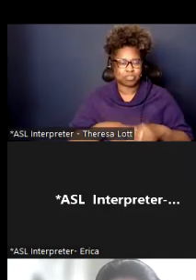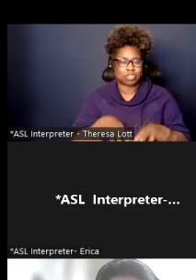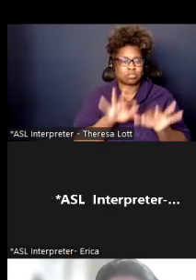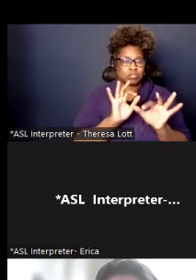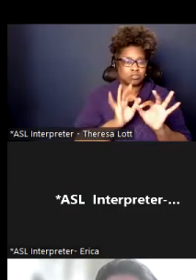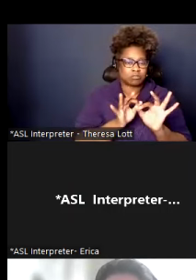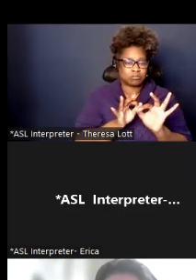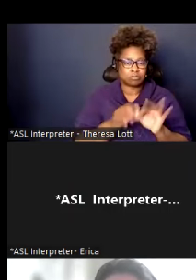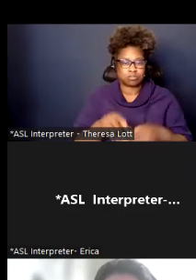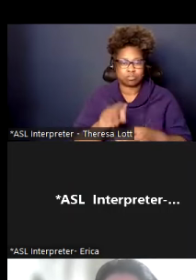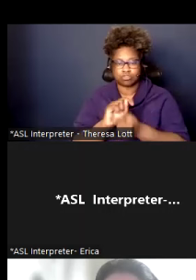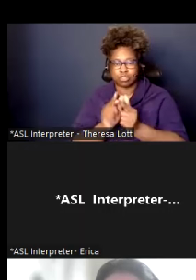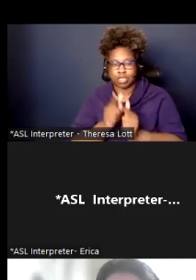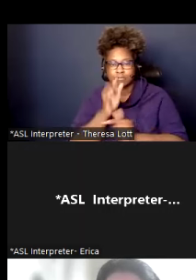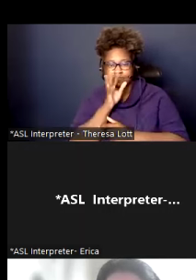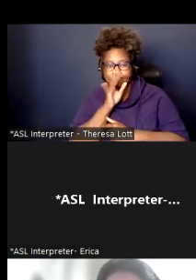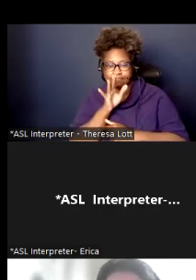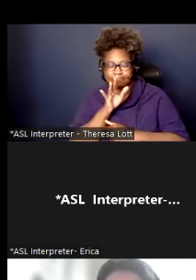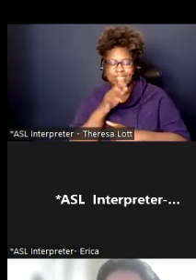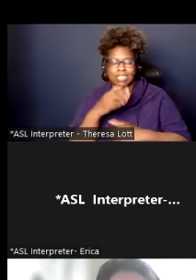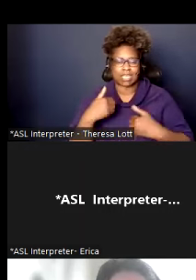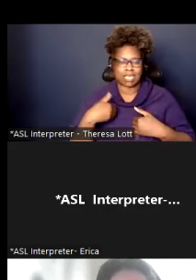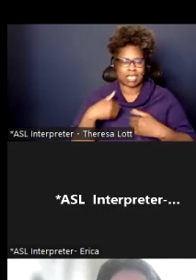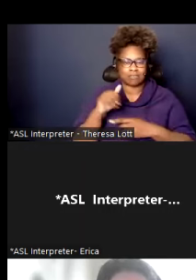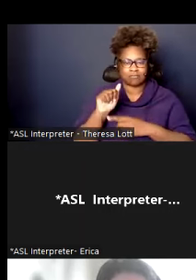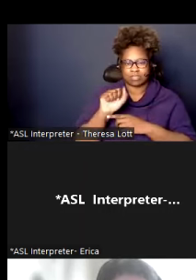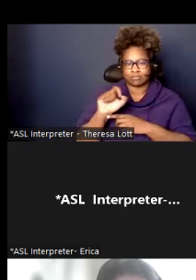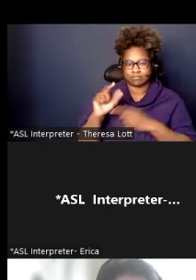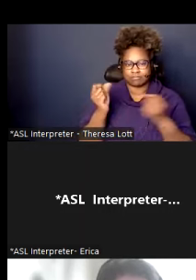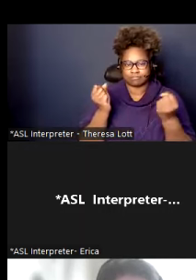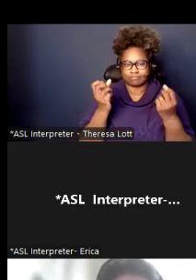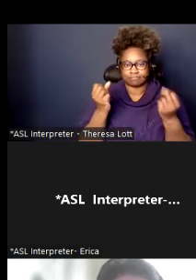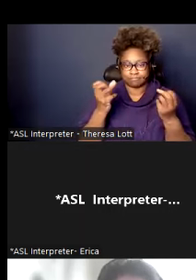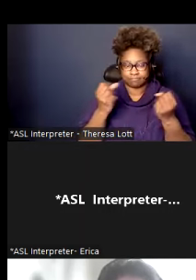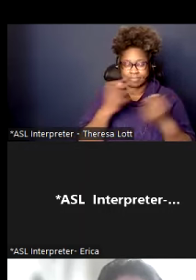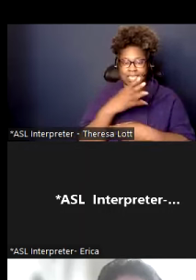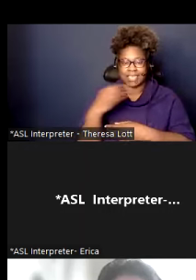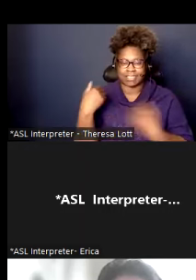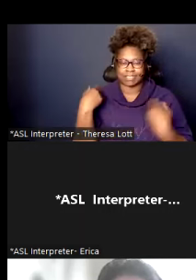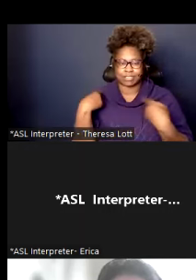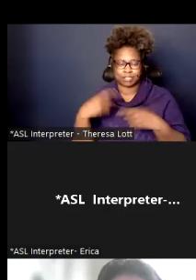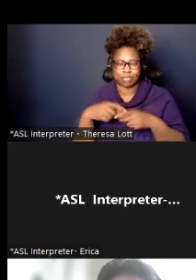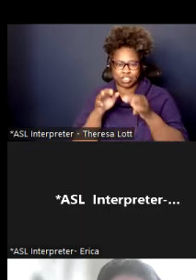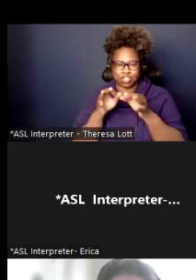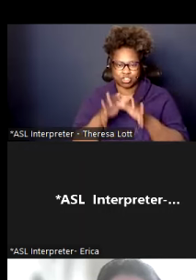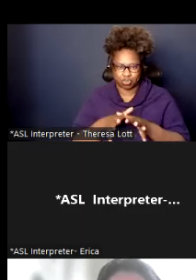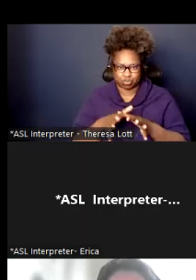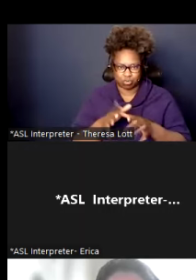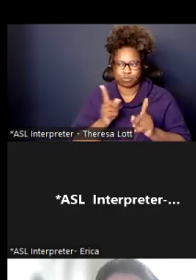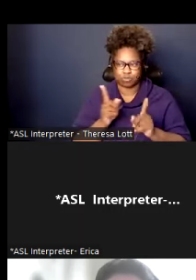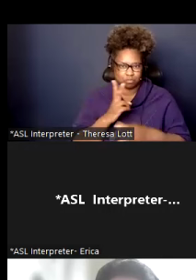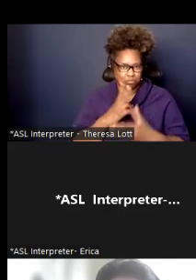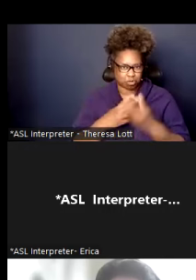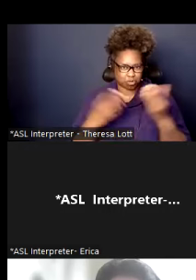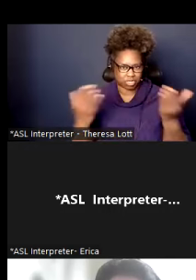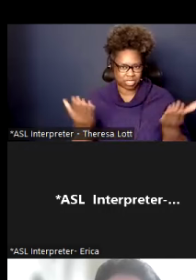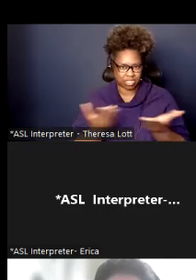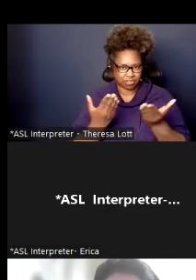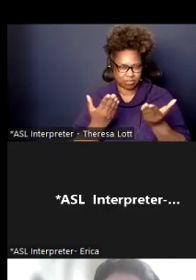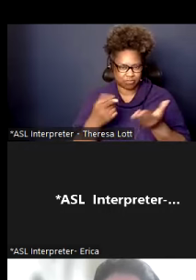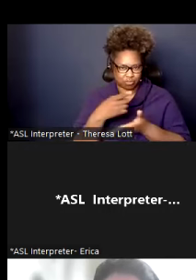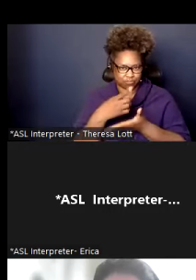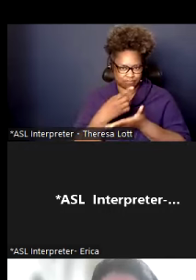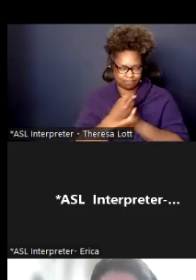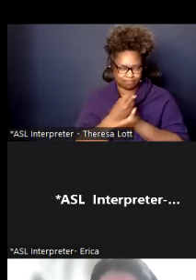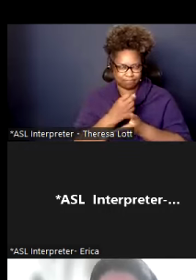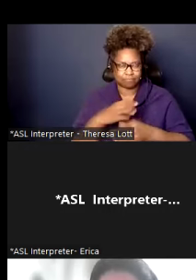tonight. We have an American Sign Language and Spanish interpreters with us tonight. Megan is going to now